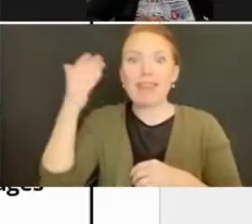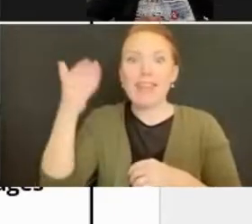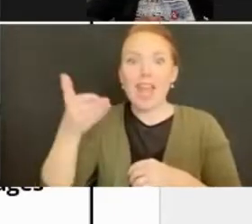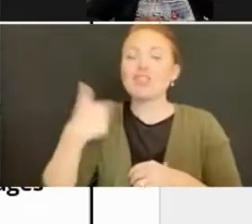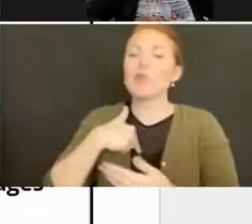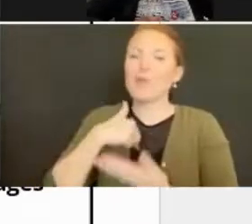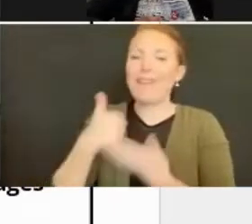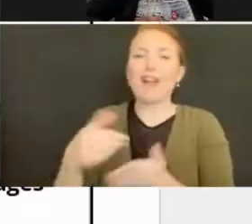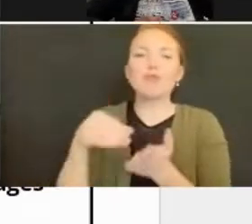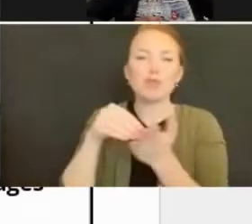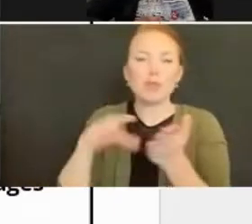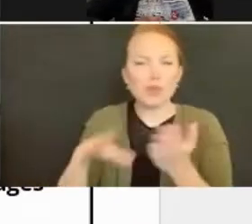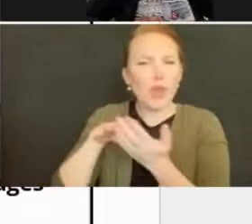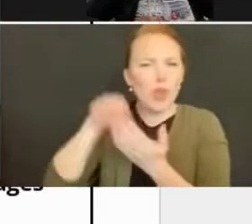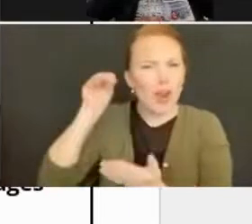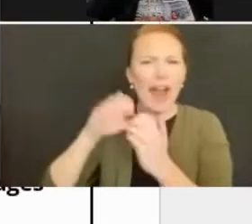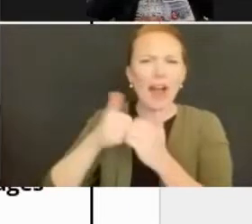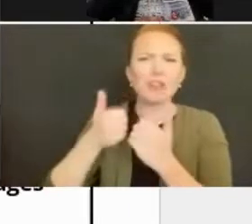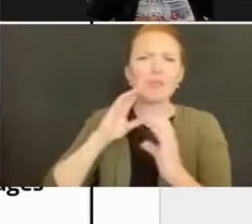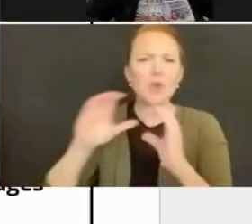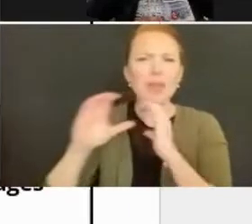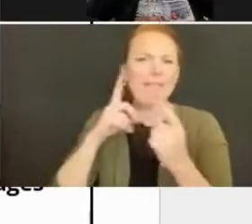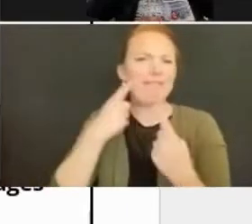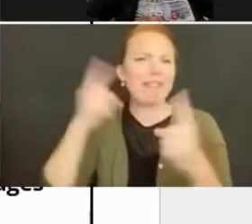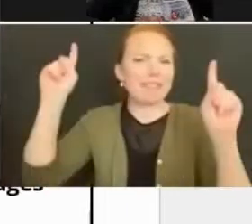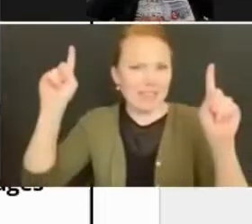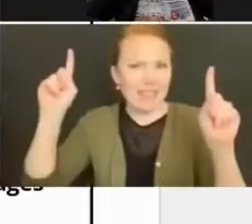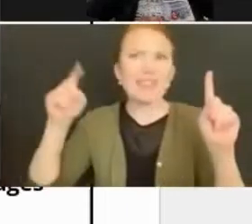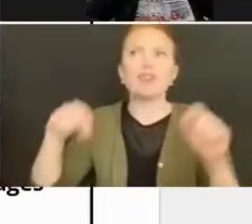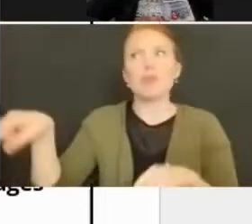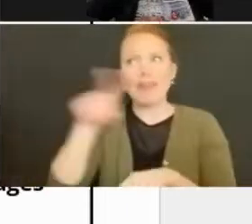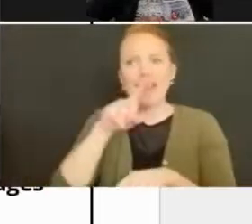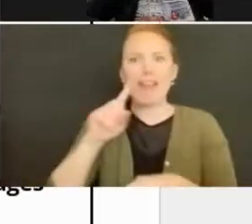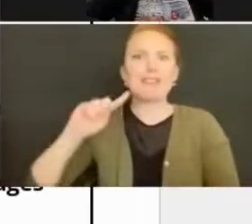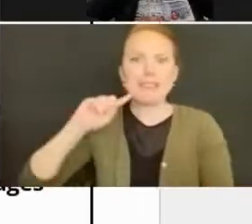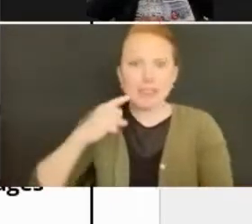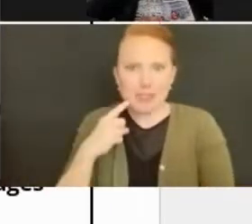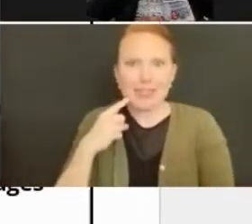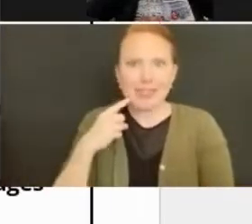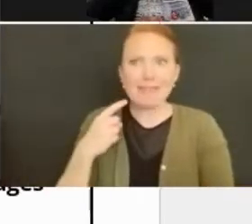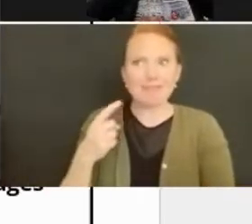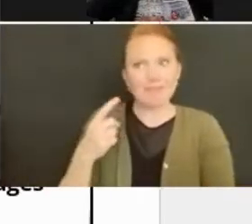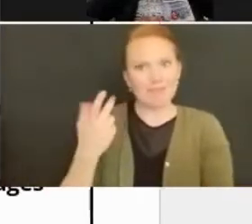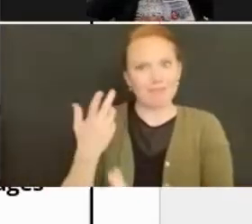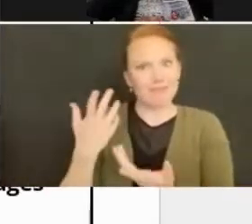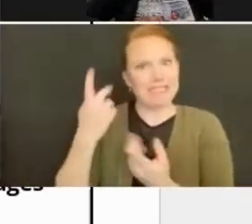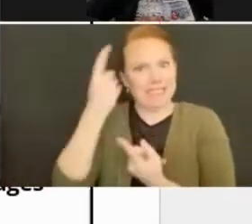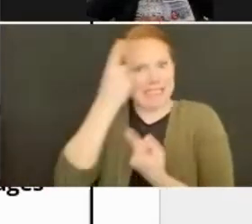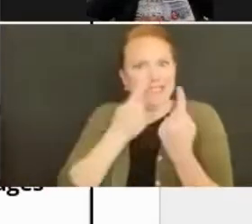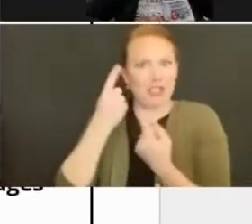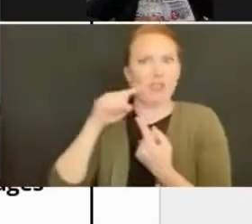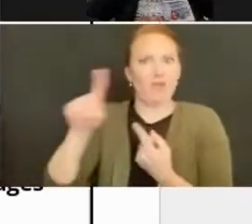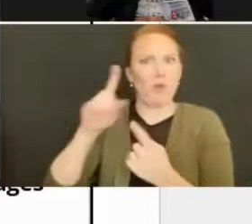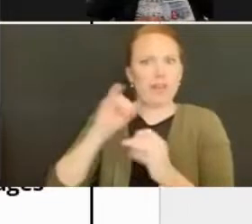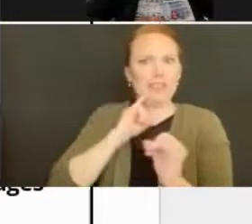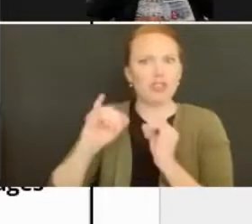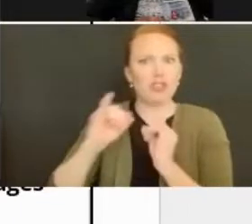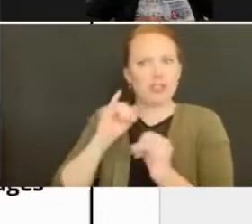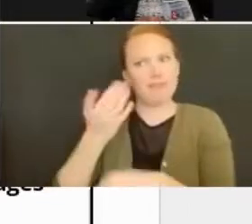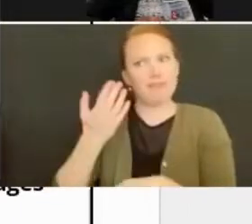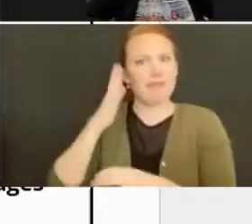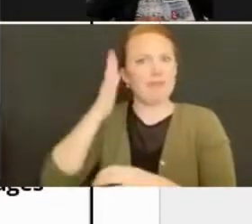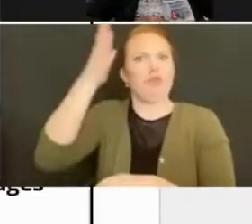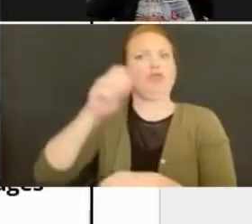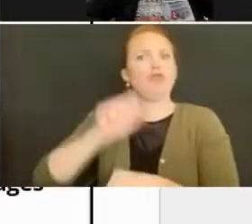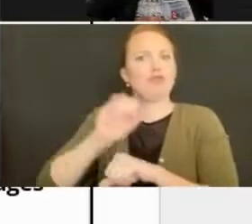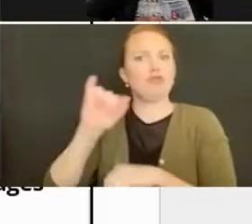learn to communicate effectively, to be taken seriously for internships and jobs. So we'd love for you to have these resources.